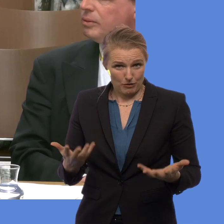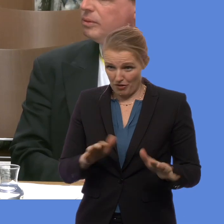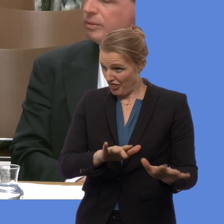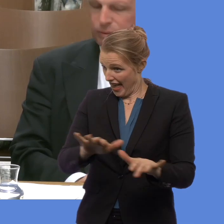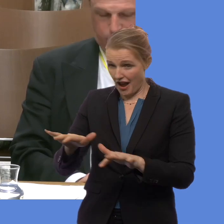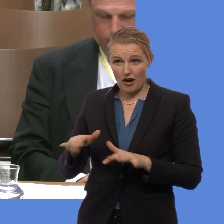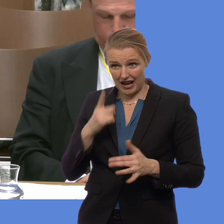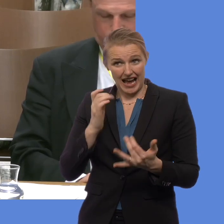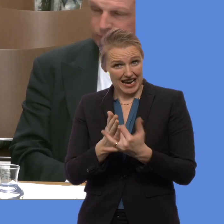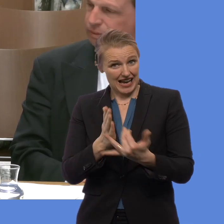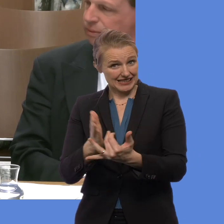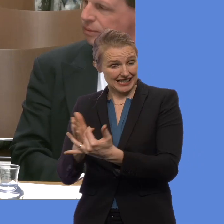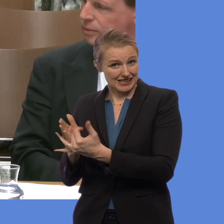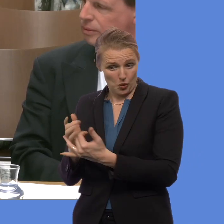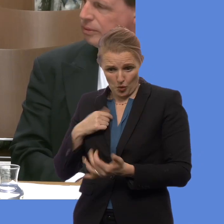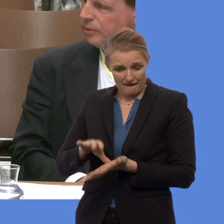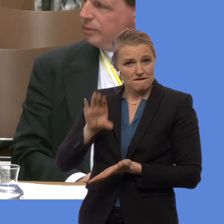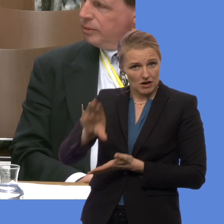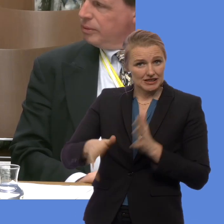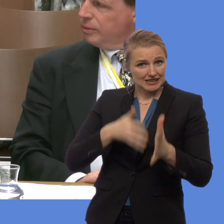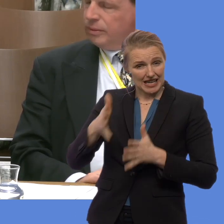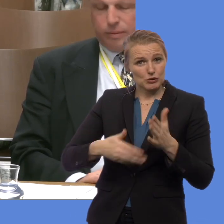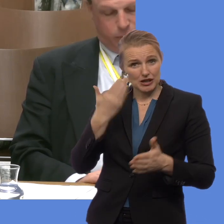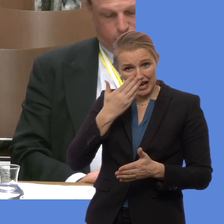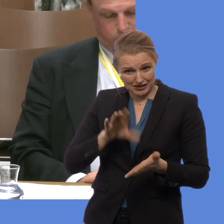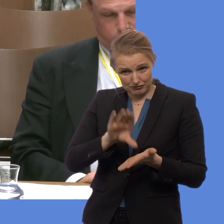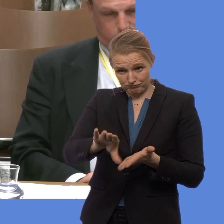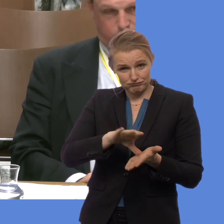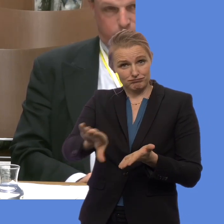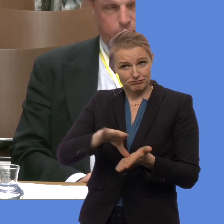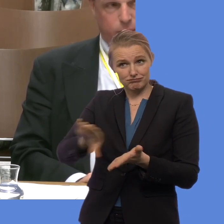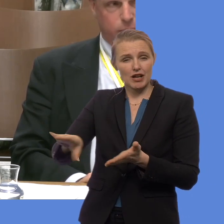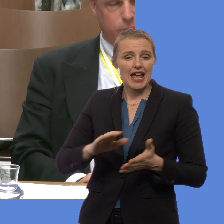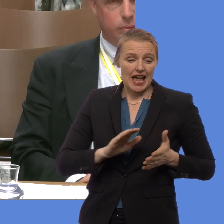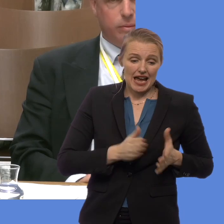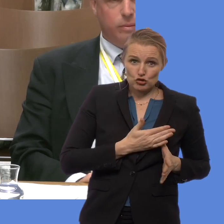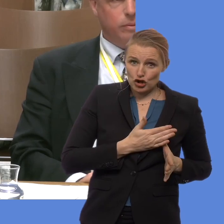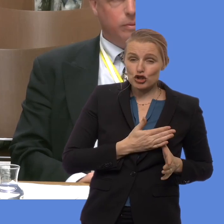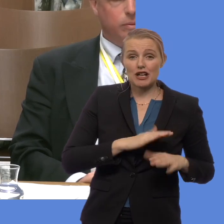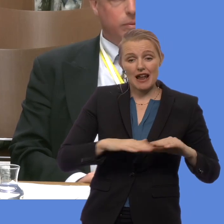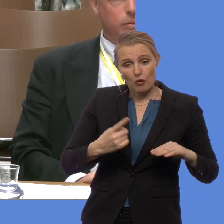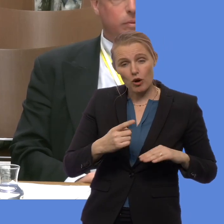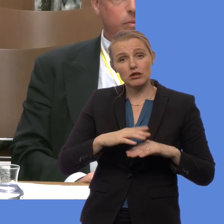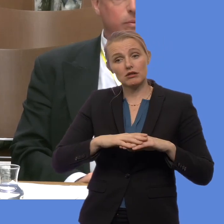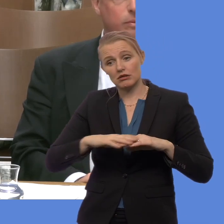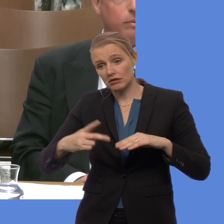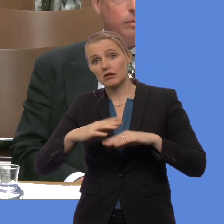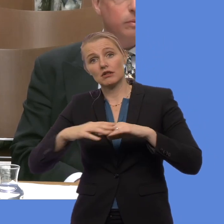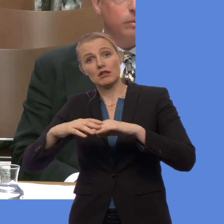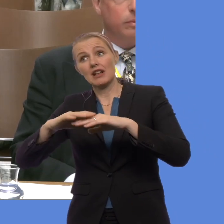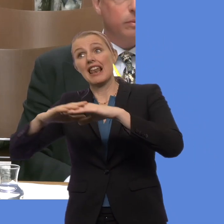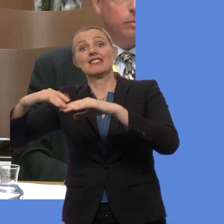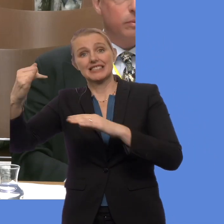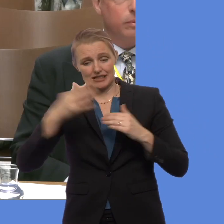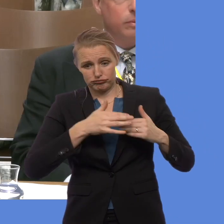but we as a department do fund classes through introduction, level 1, level 6, open to hearing